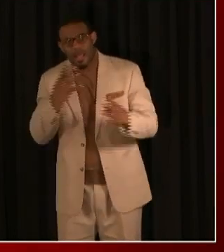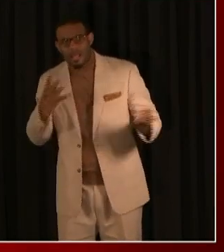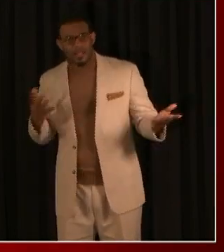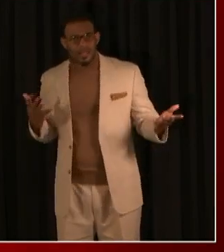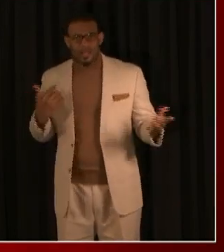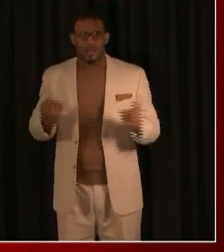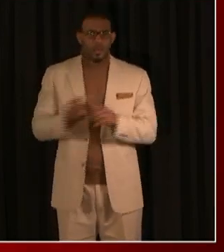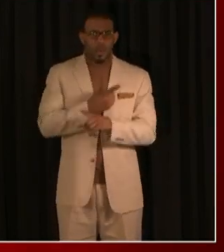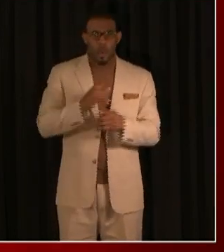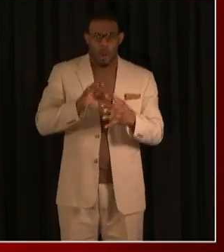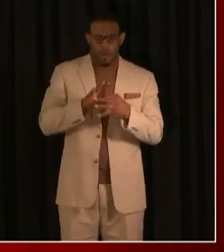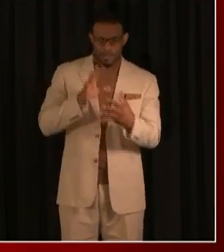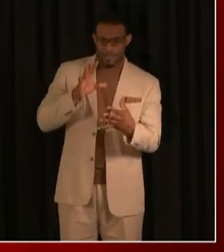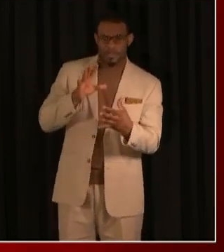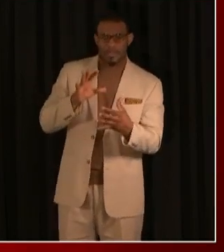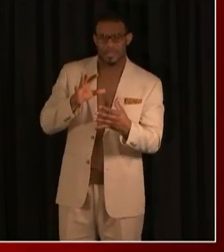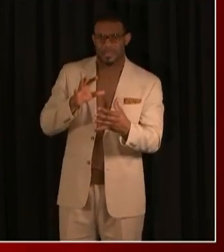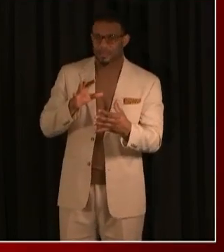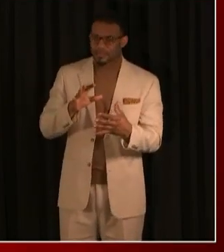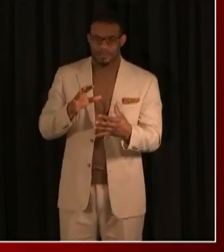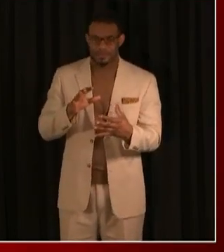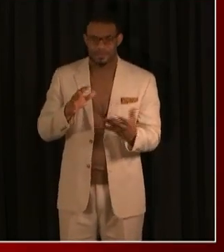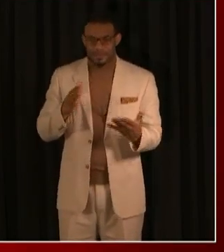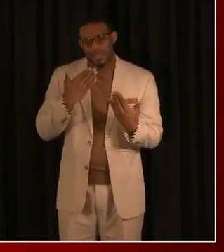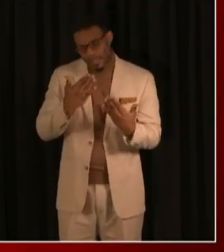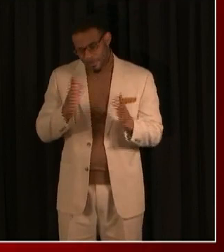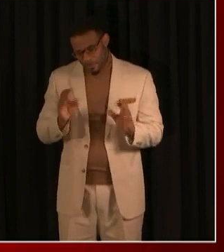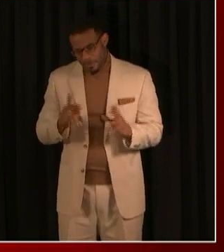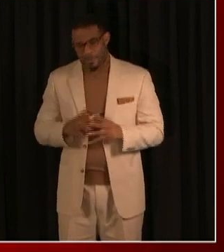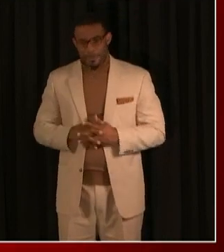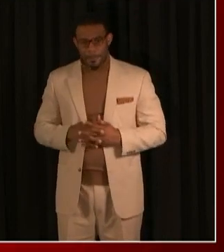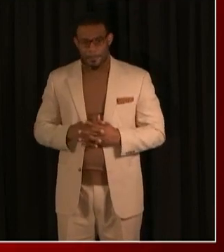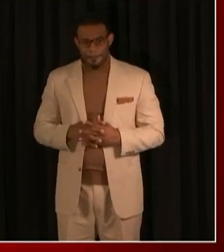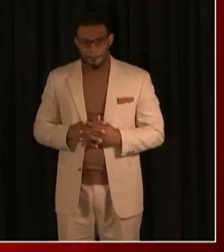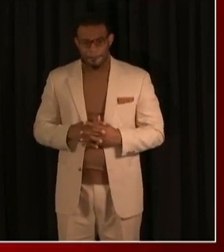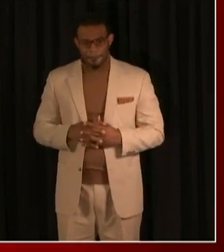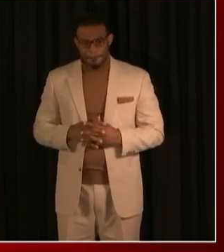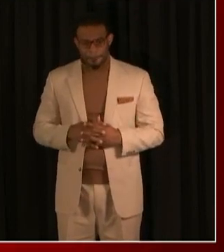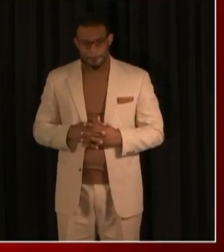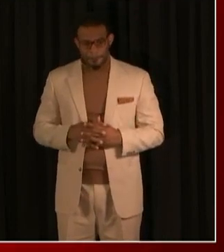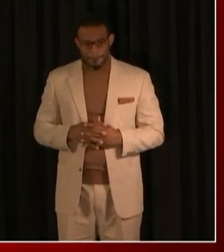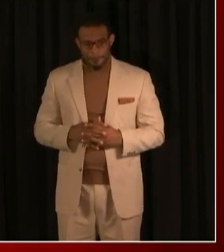line and then they're thrown off the line, so they're not even in queue any longer. So thank you.